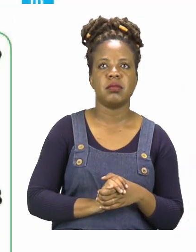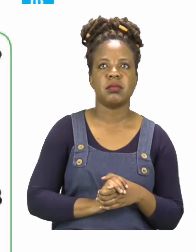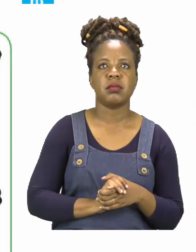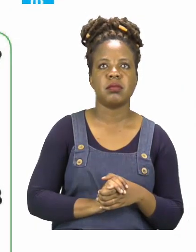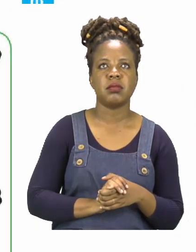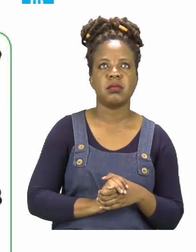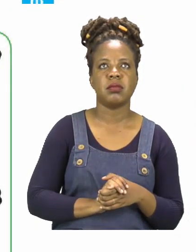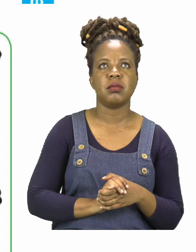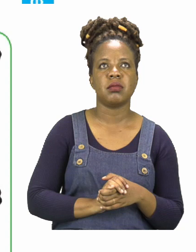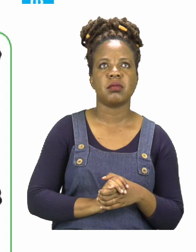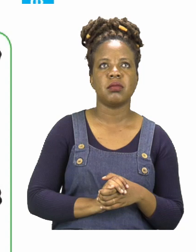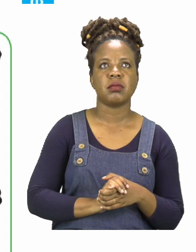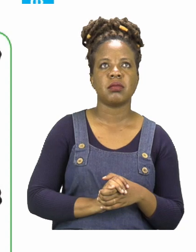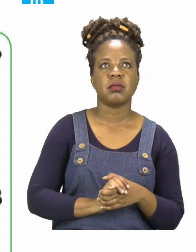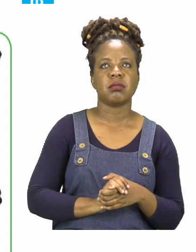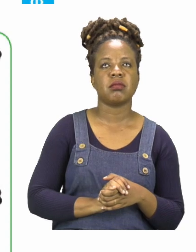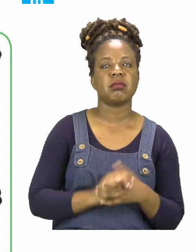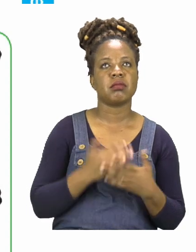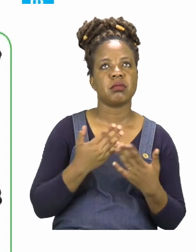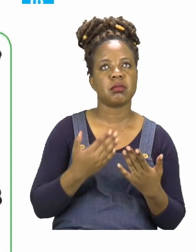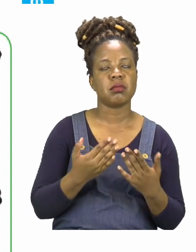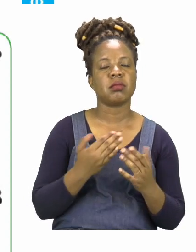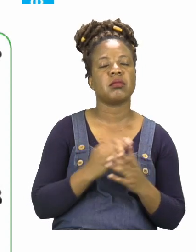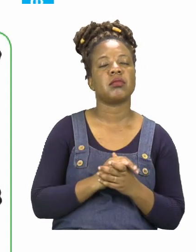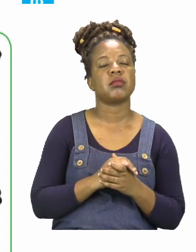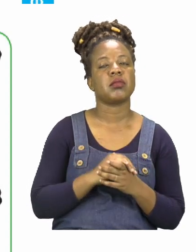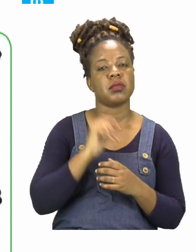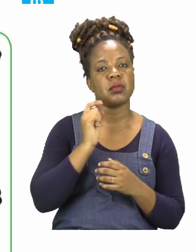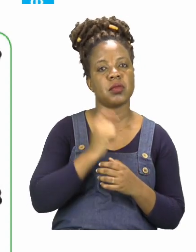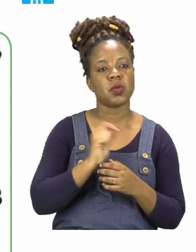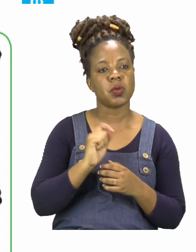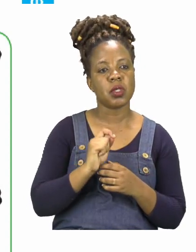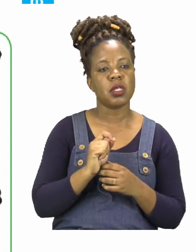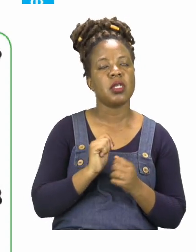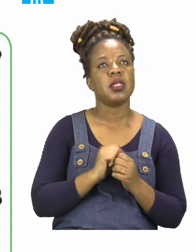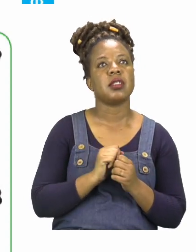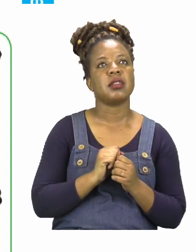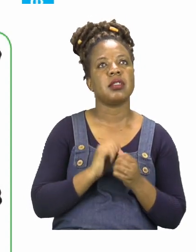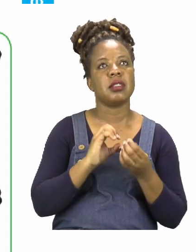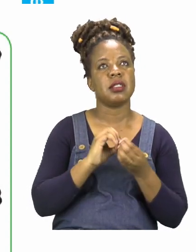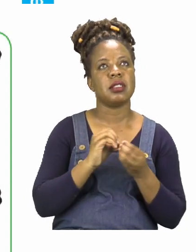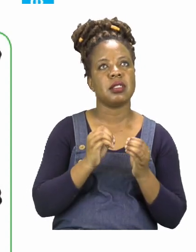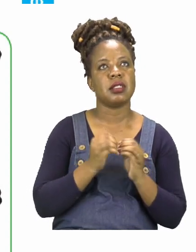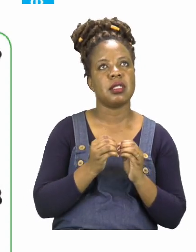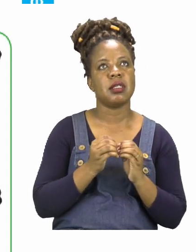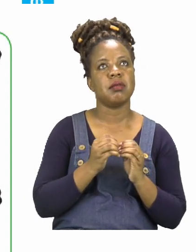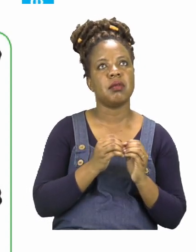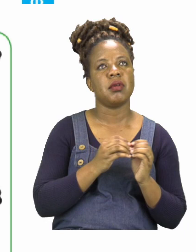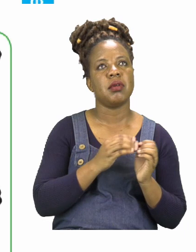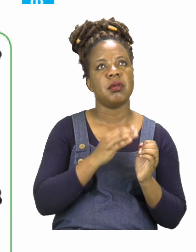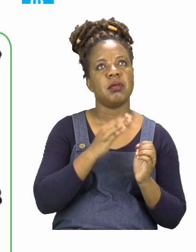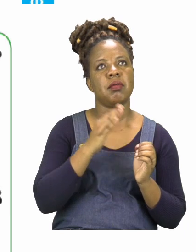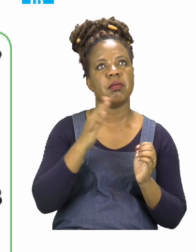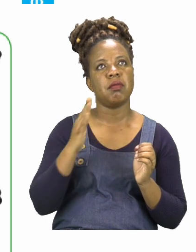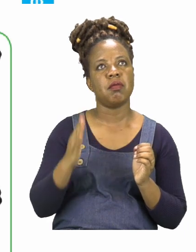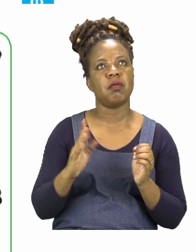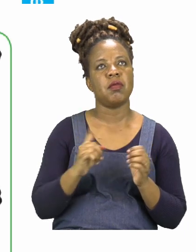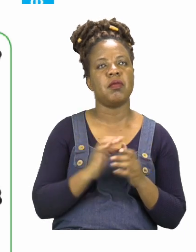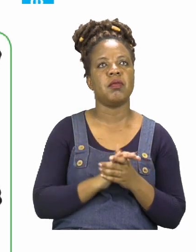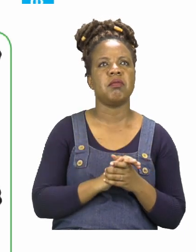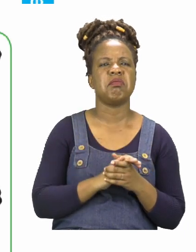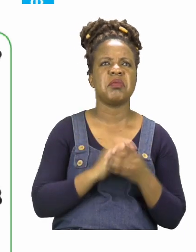to find out what comes next. Now, if you are going to do number 37